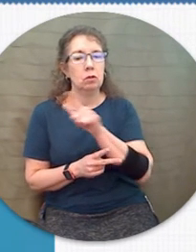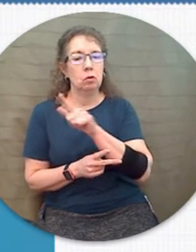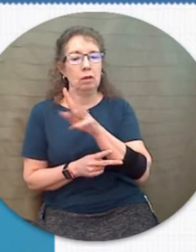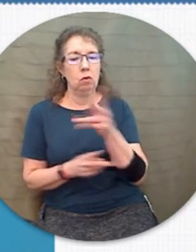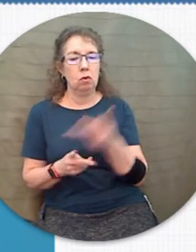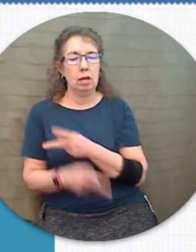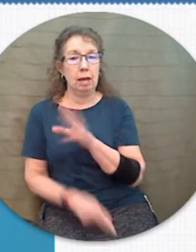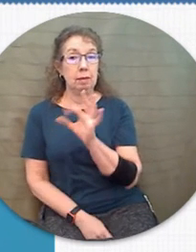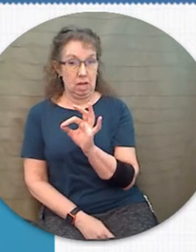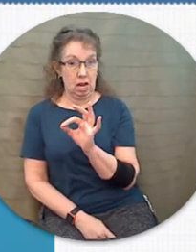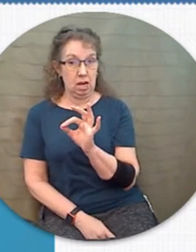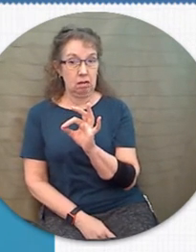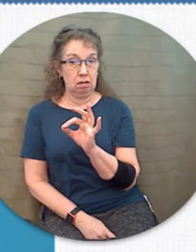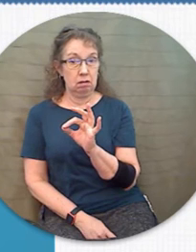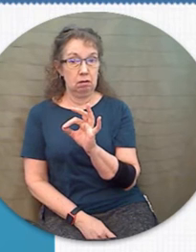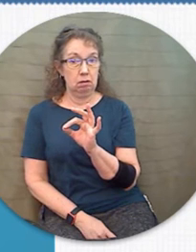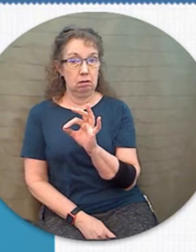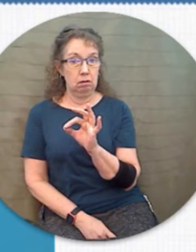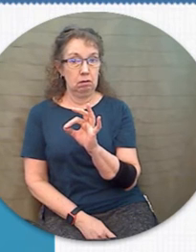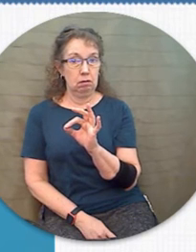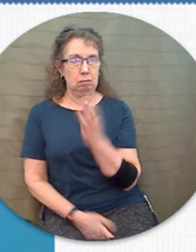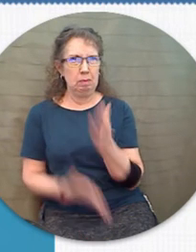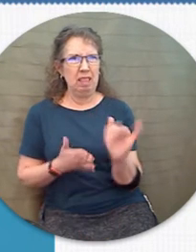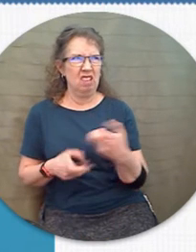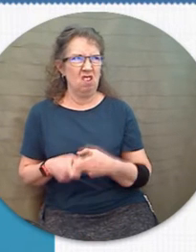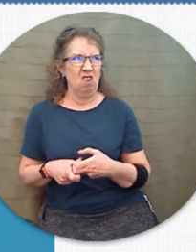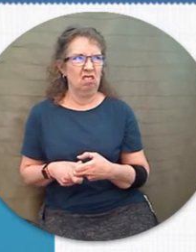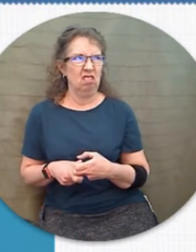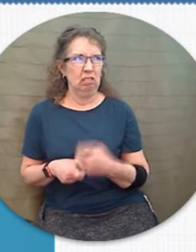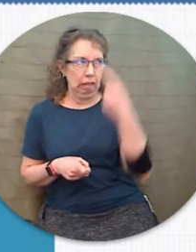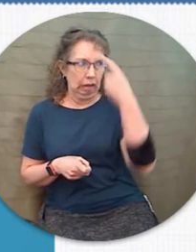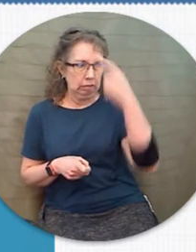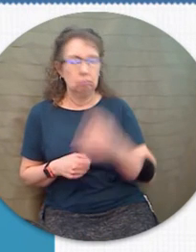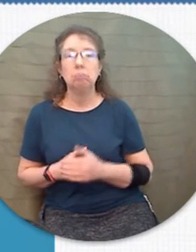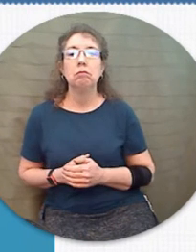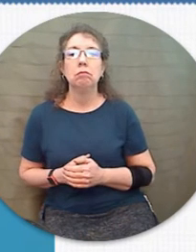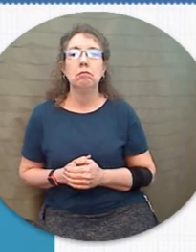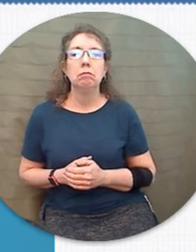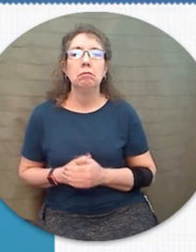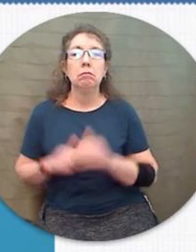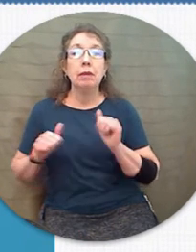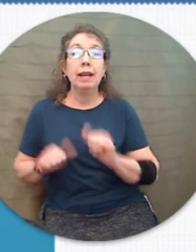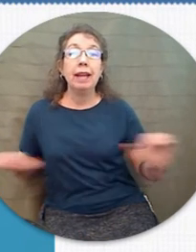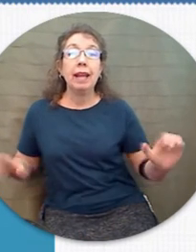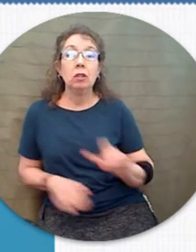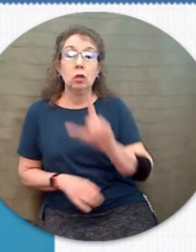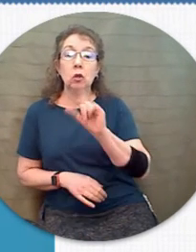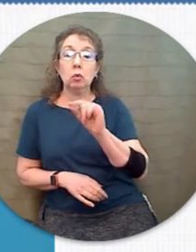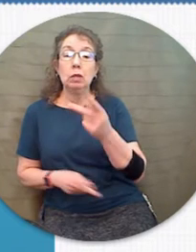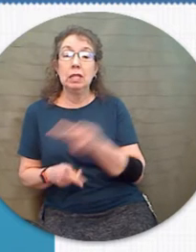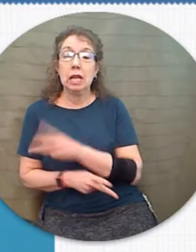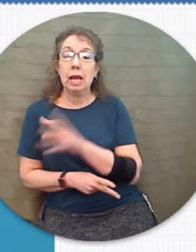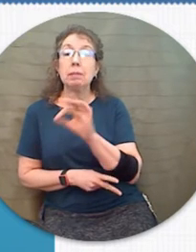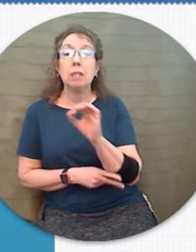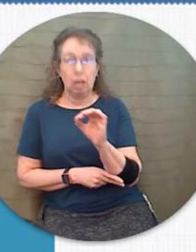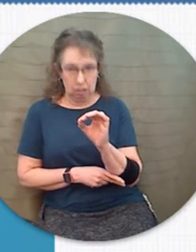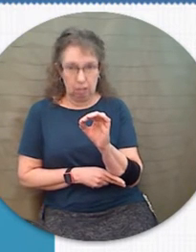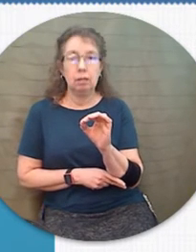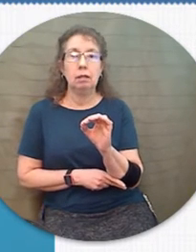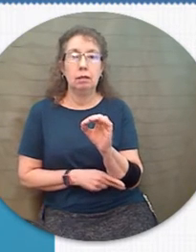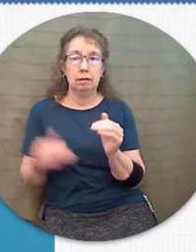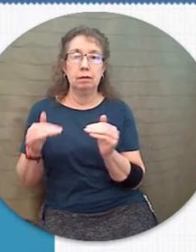9, even 24 times 90, that might be challenging. But I do know that I can do 20 times 90. 20